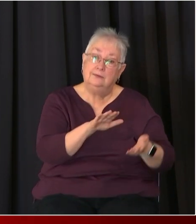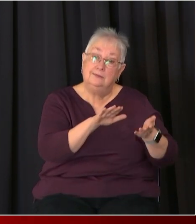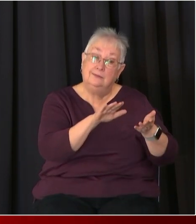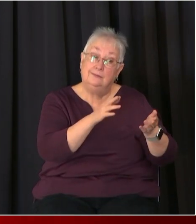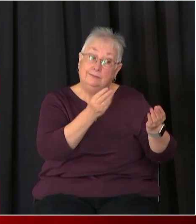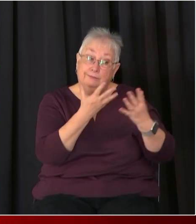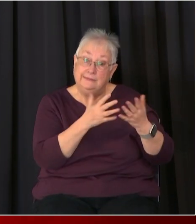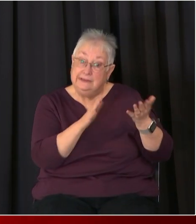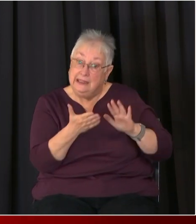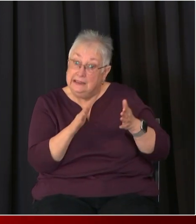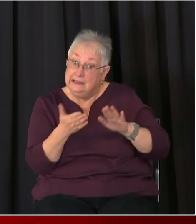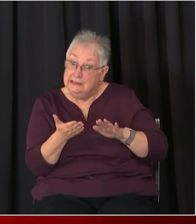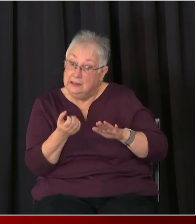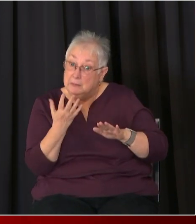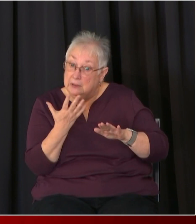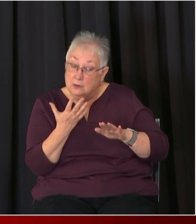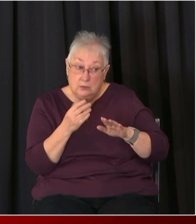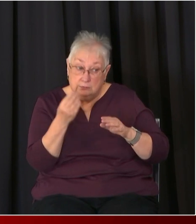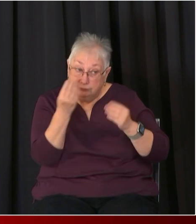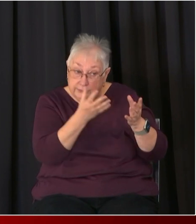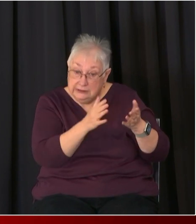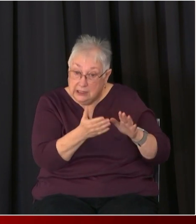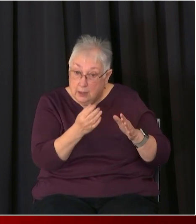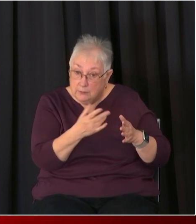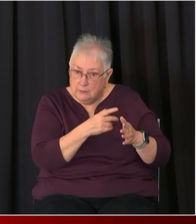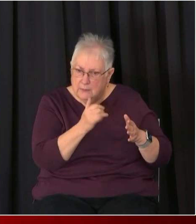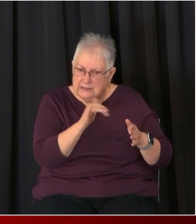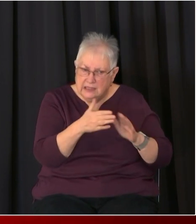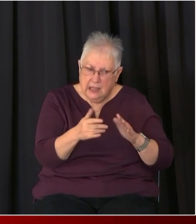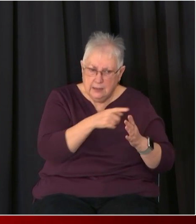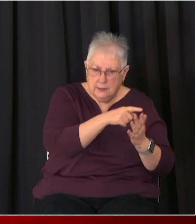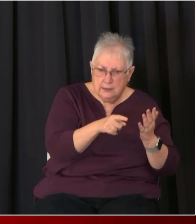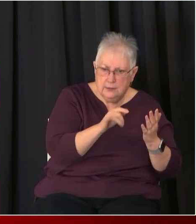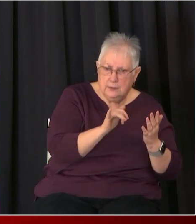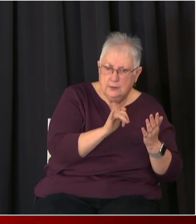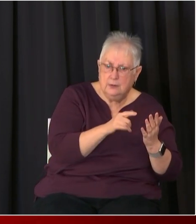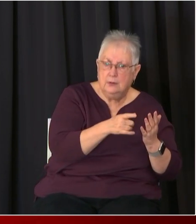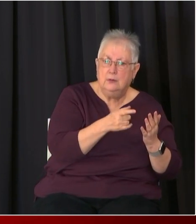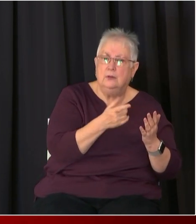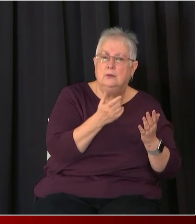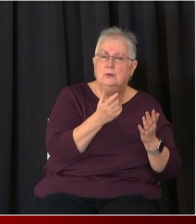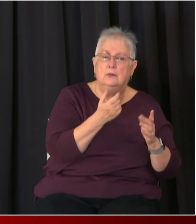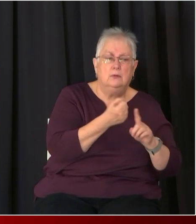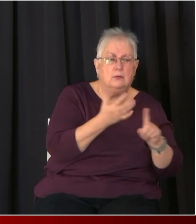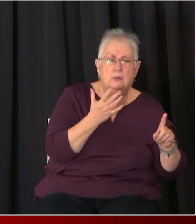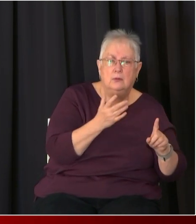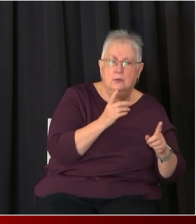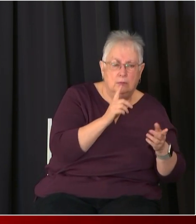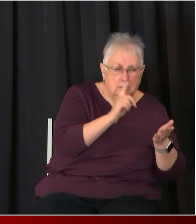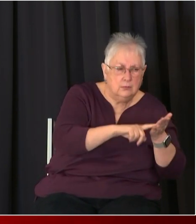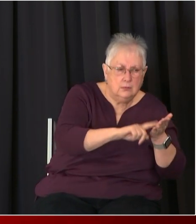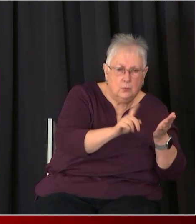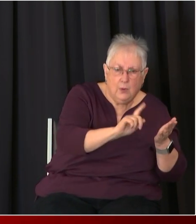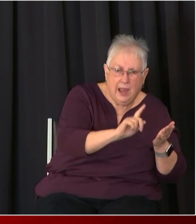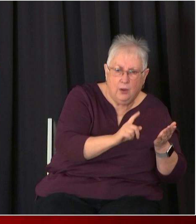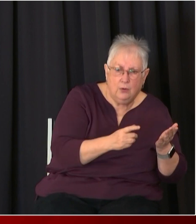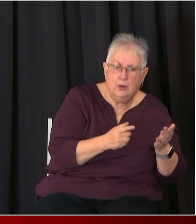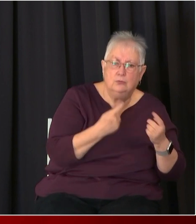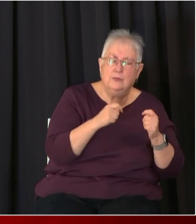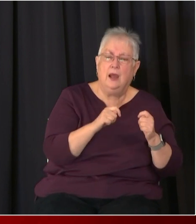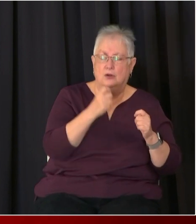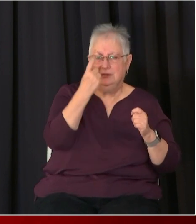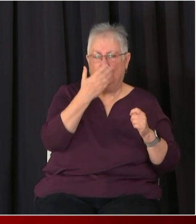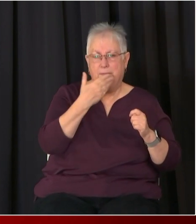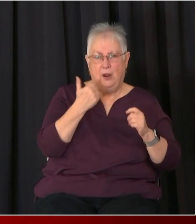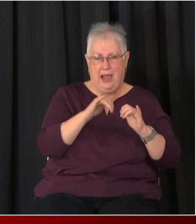evolving public health science of COVID-19. And I guess I will also mention a fourth thing, and that's the evolving best practices. So when we